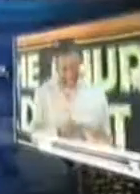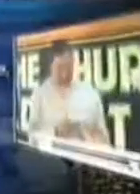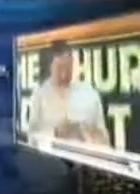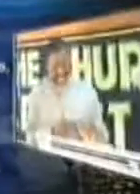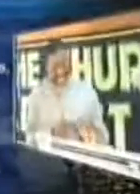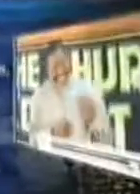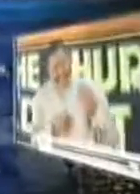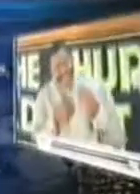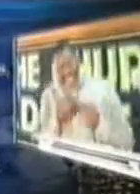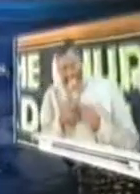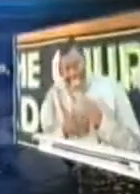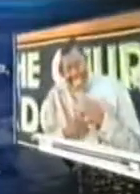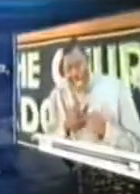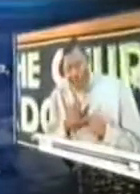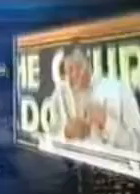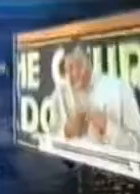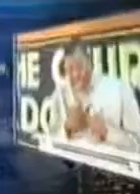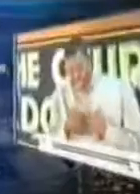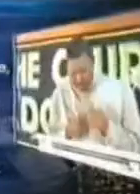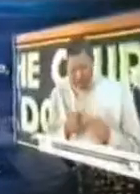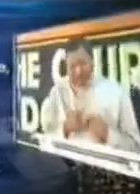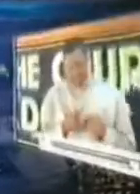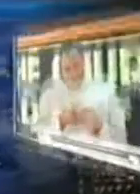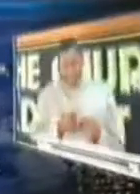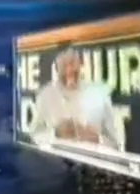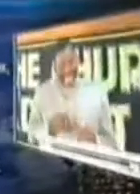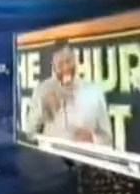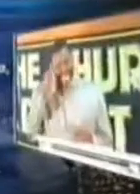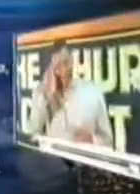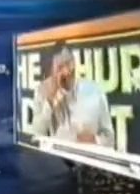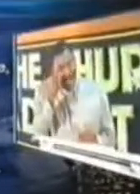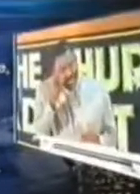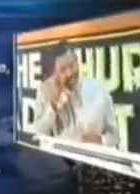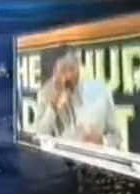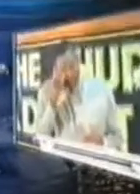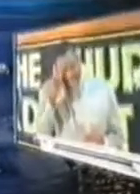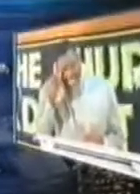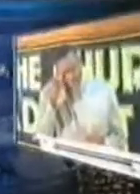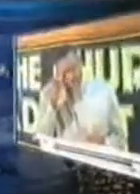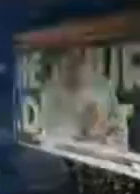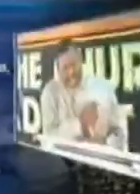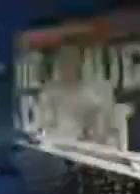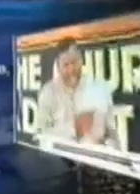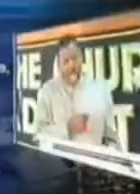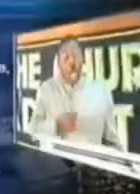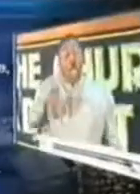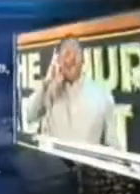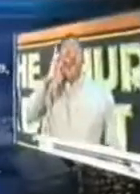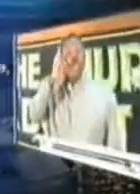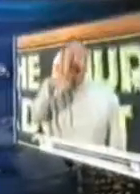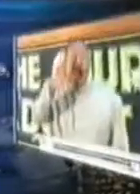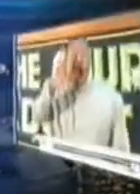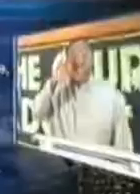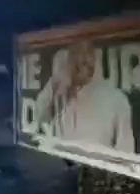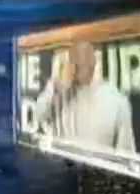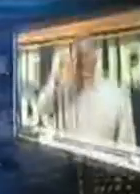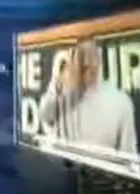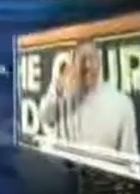that in the beginning of the gospel, when I departed from Macedonia,